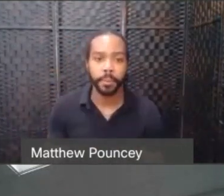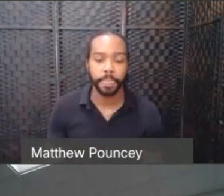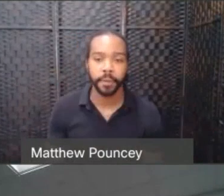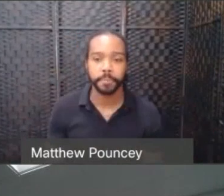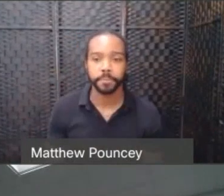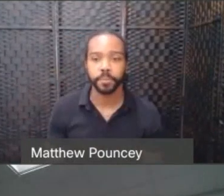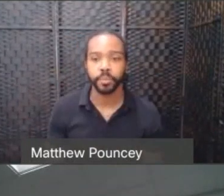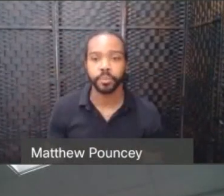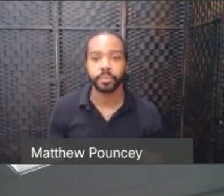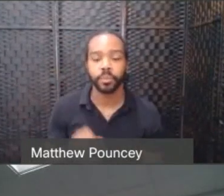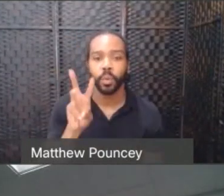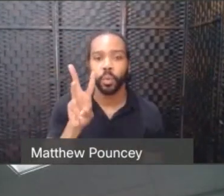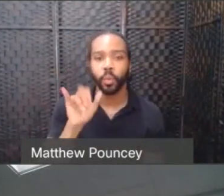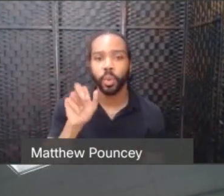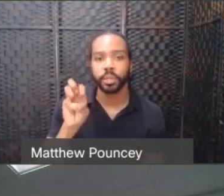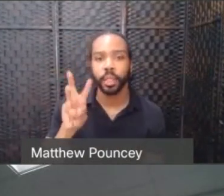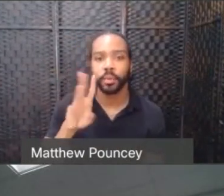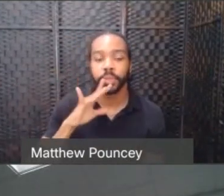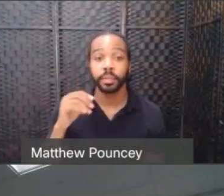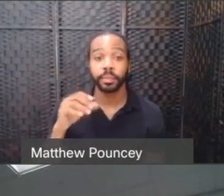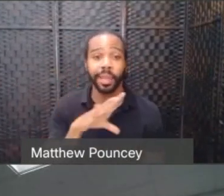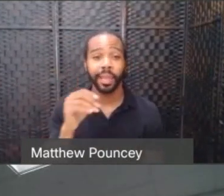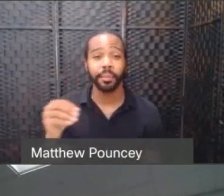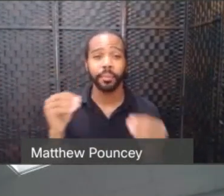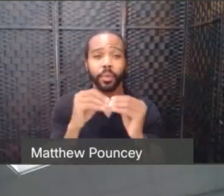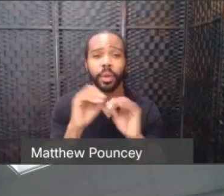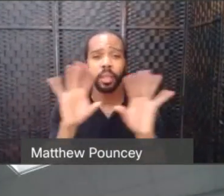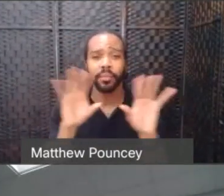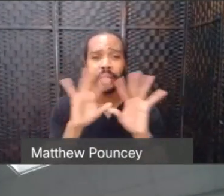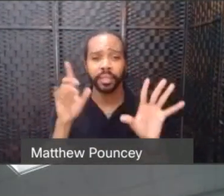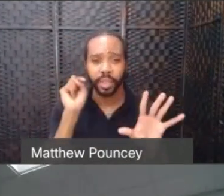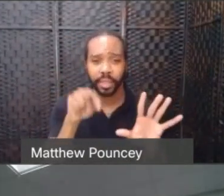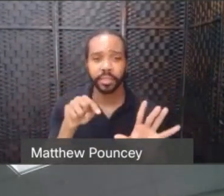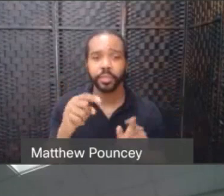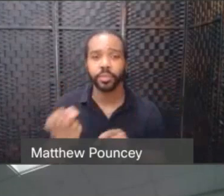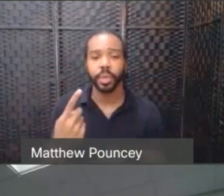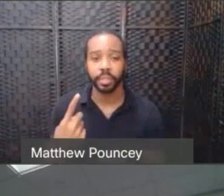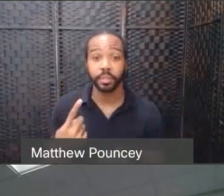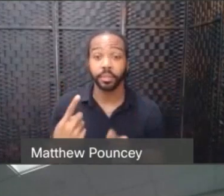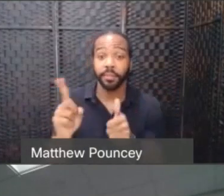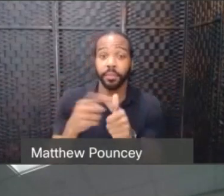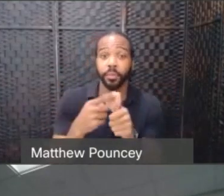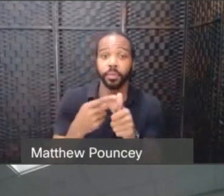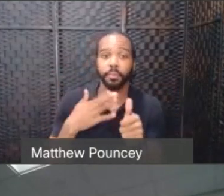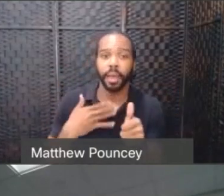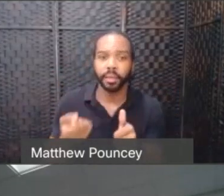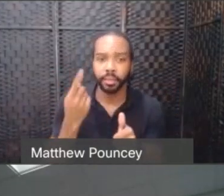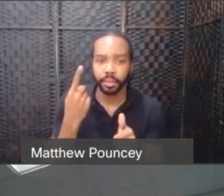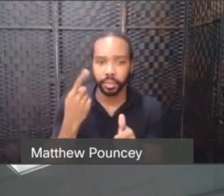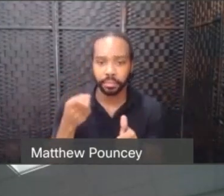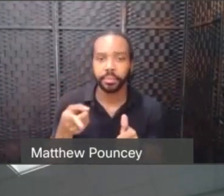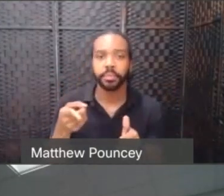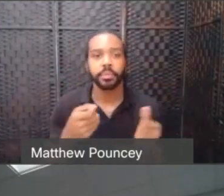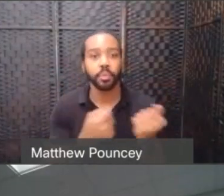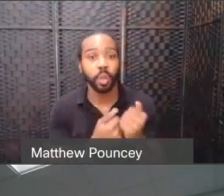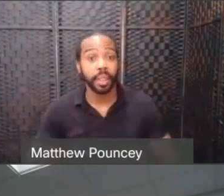And there's some clarification to the question. The first question is my understanding that supported living